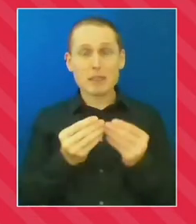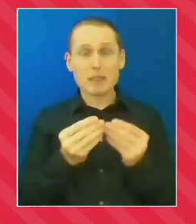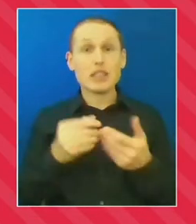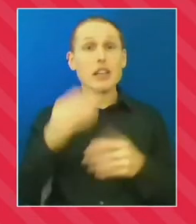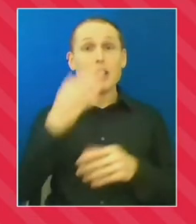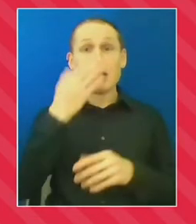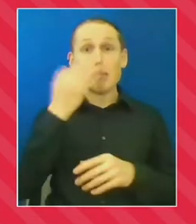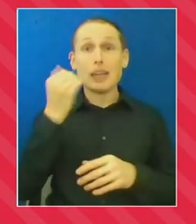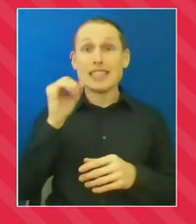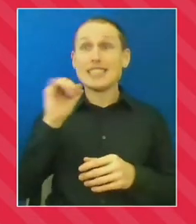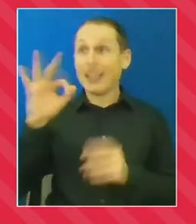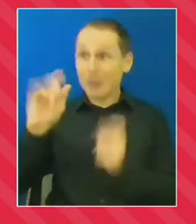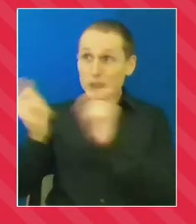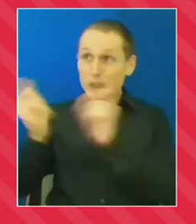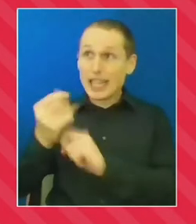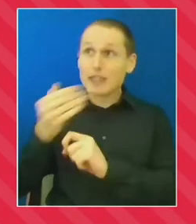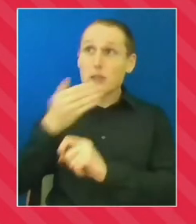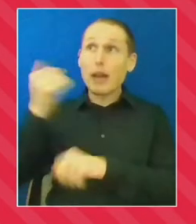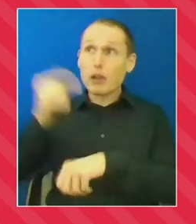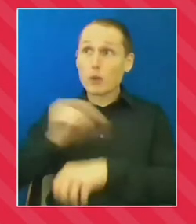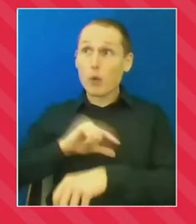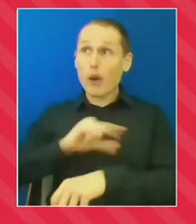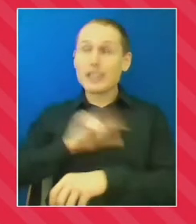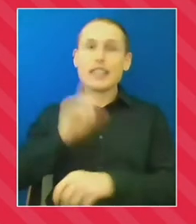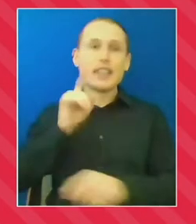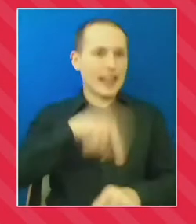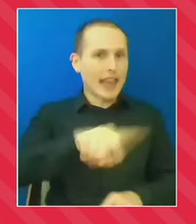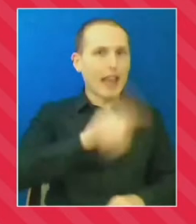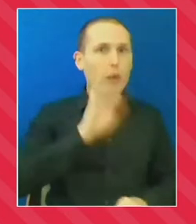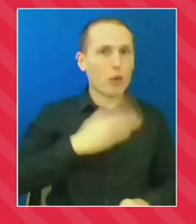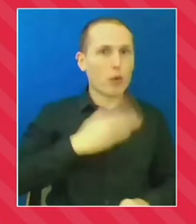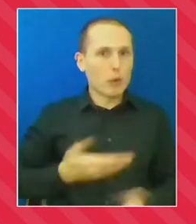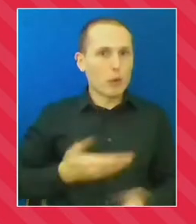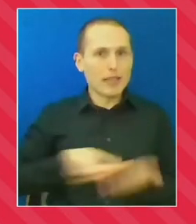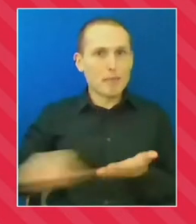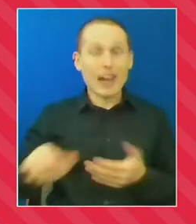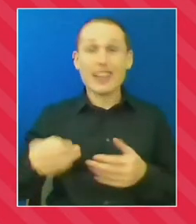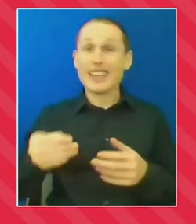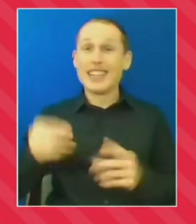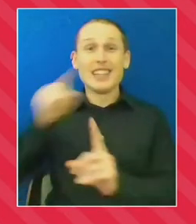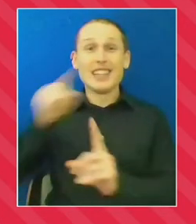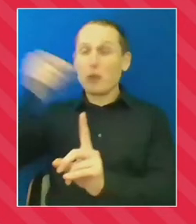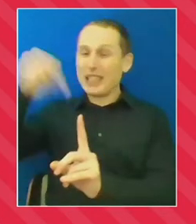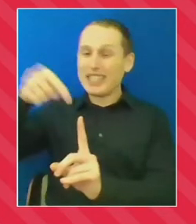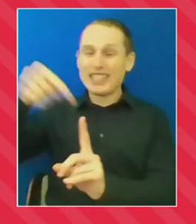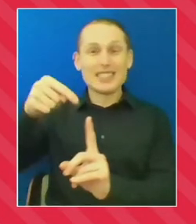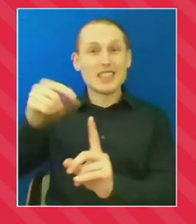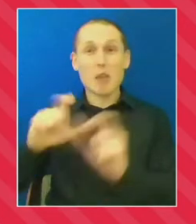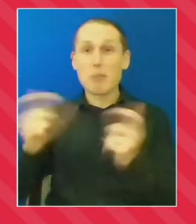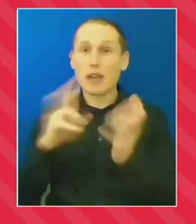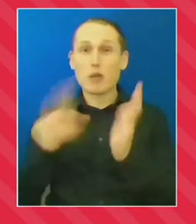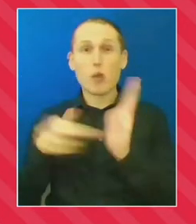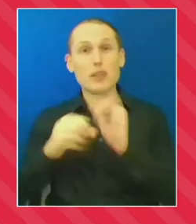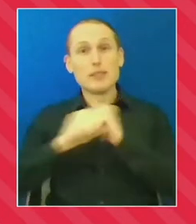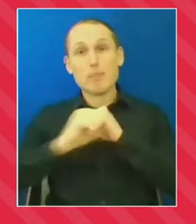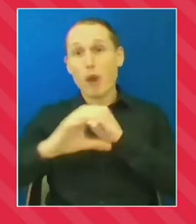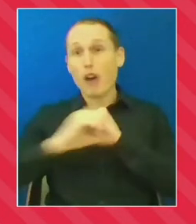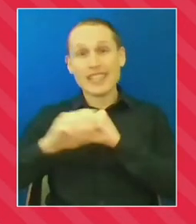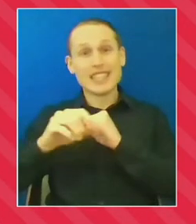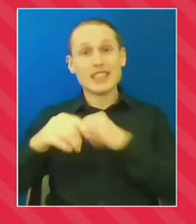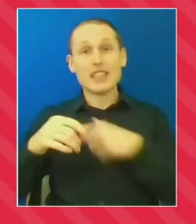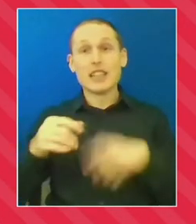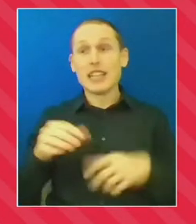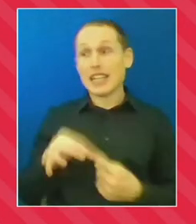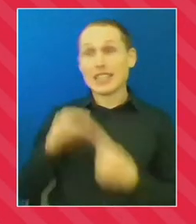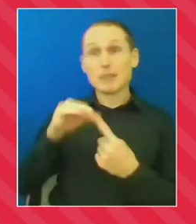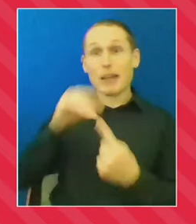it. And marketing is a big part of that, huge. Nancy. It's like, especially with kids, we learned during my